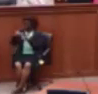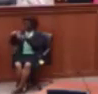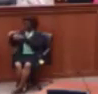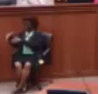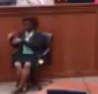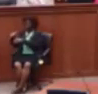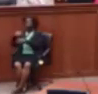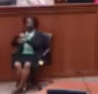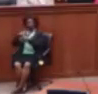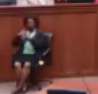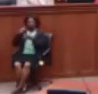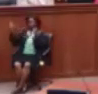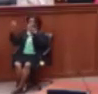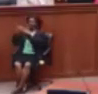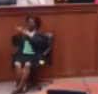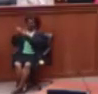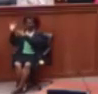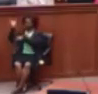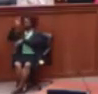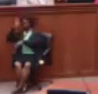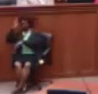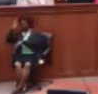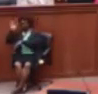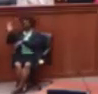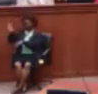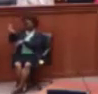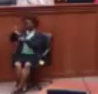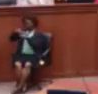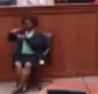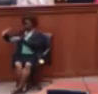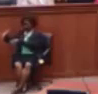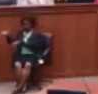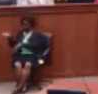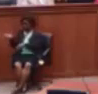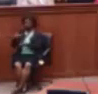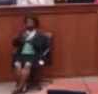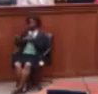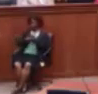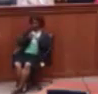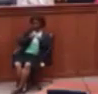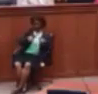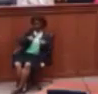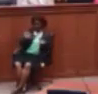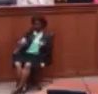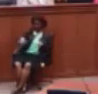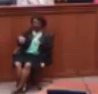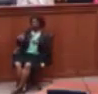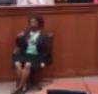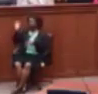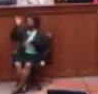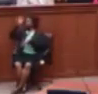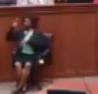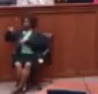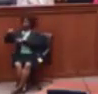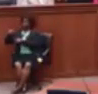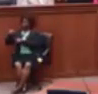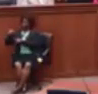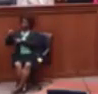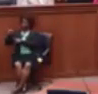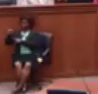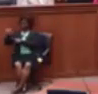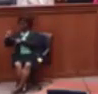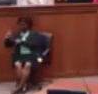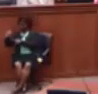them so that it's very clear for a school system, hey, there's federal Carl Perkins dollars, we're doing needs assessments around our Carl